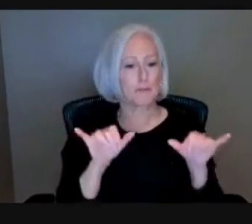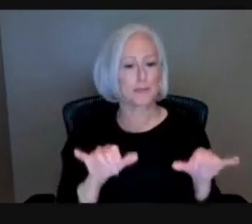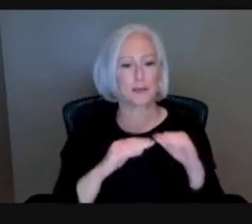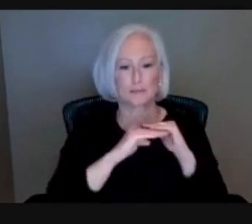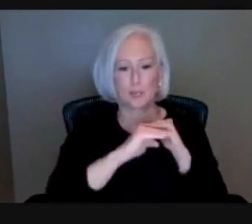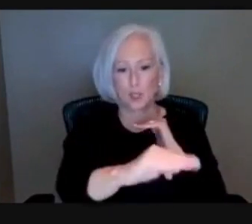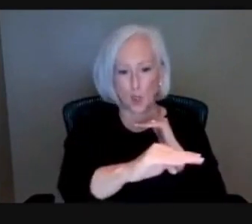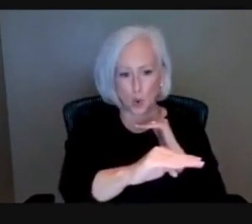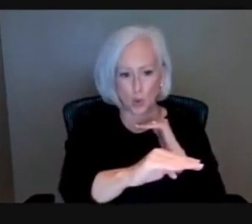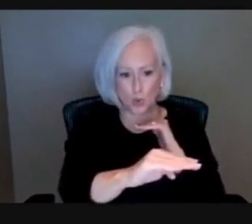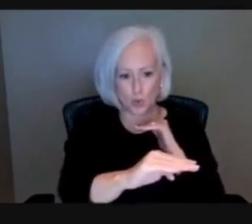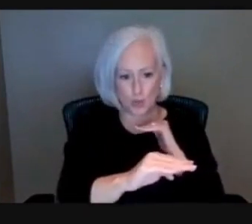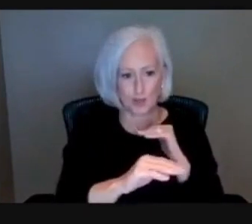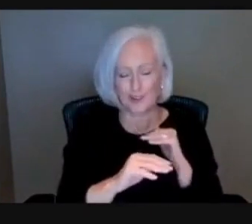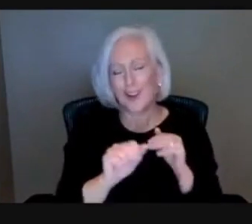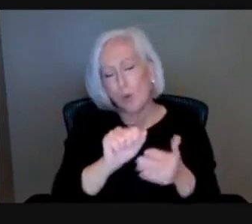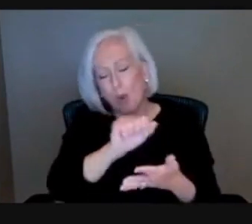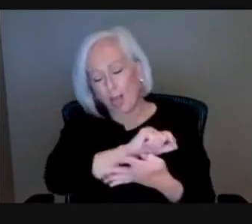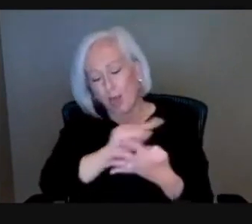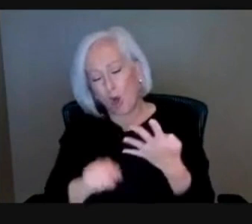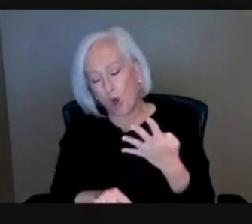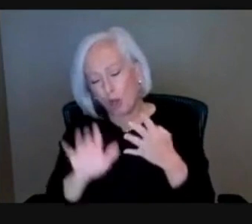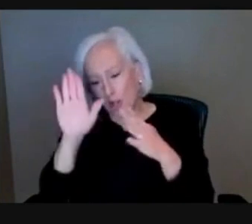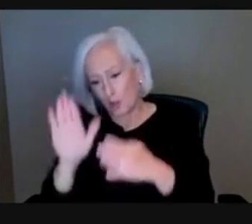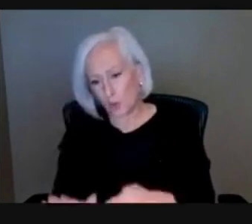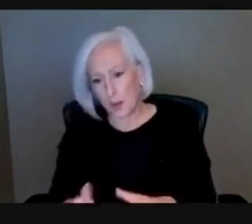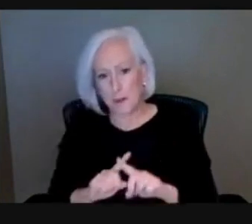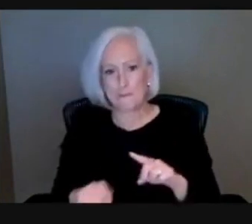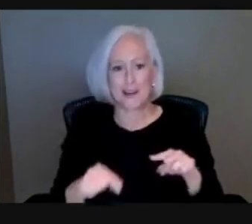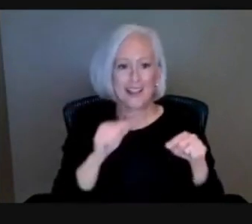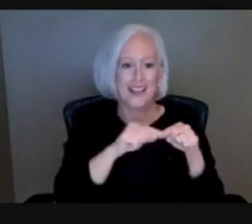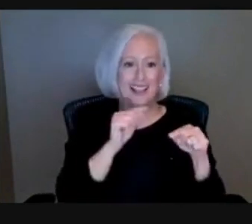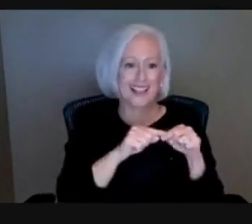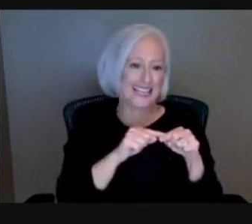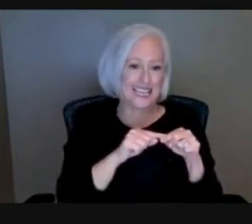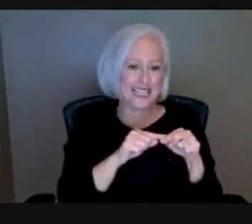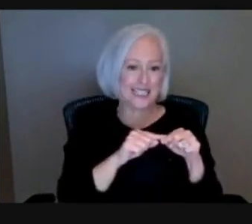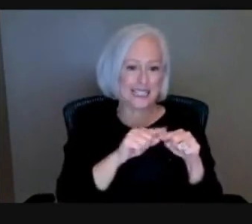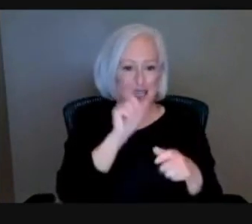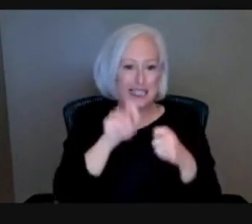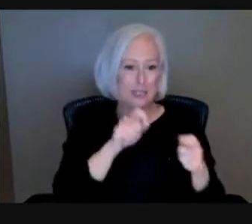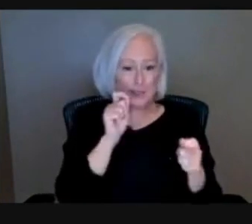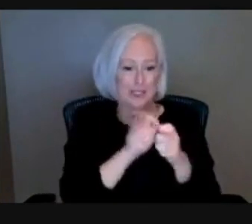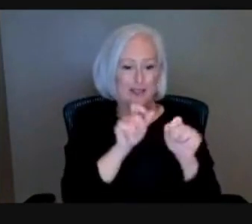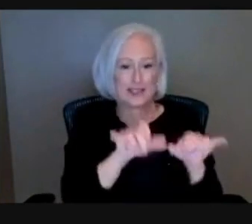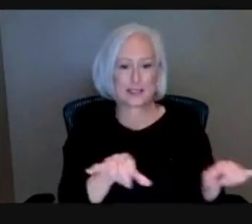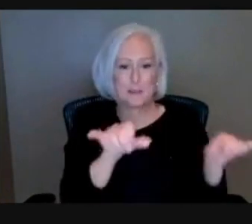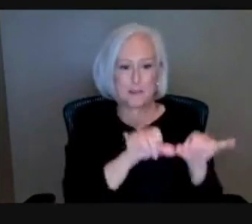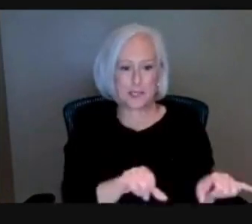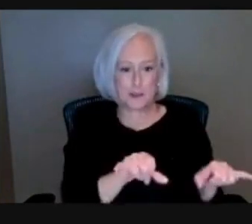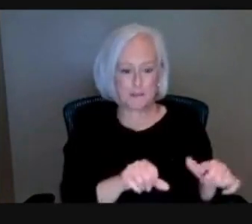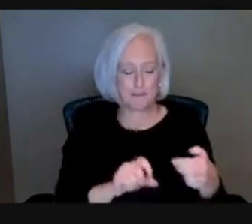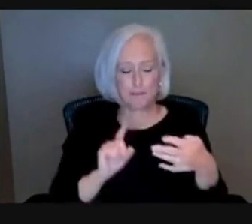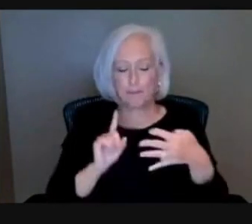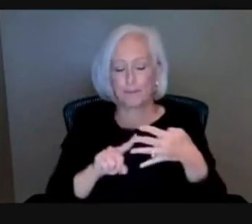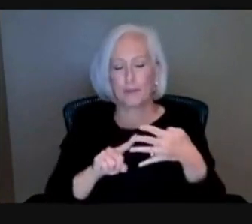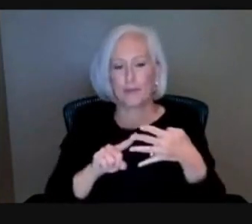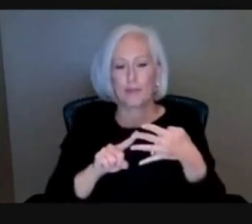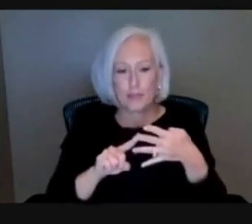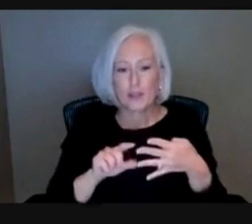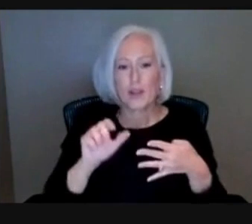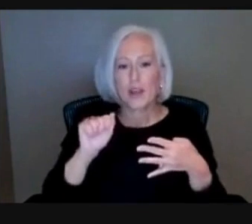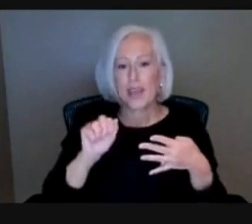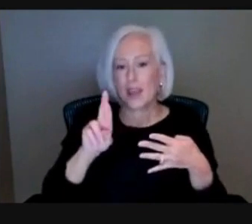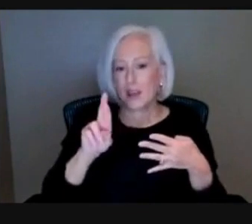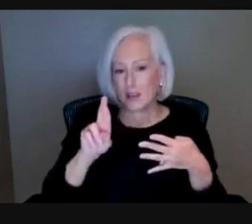single loan on here is a great loan, but these are very cookie cutter loans. An adjustable rate mortgage, we just talked about that. That's a